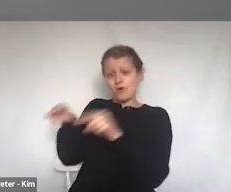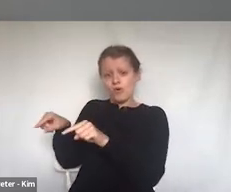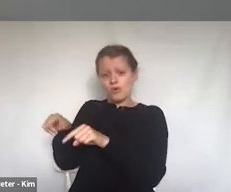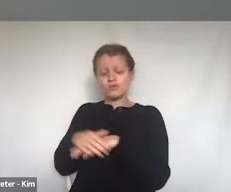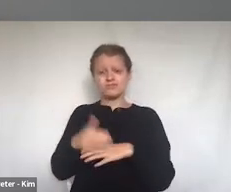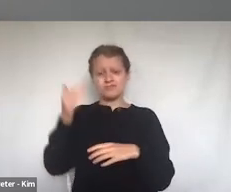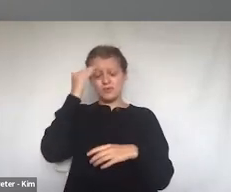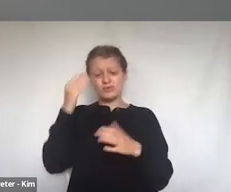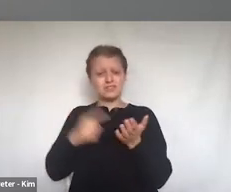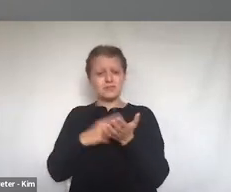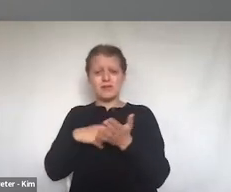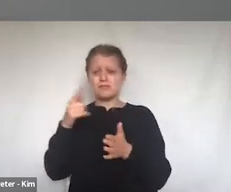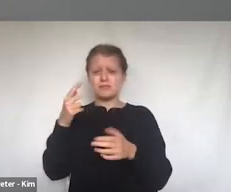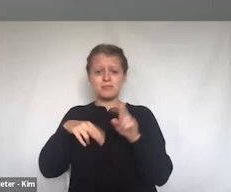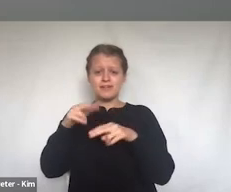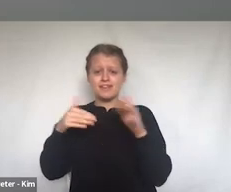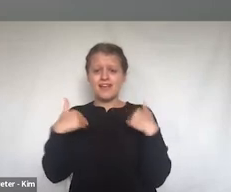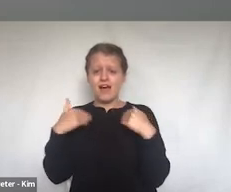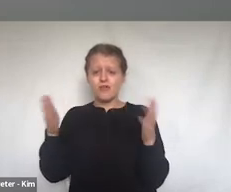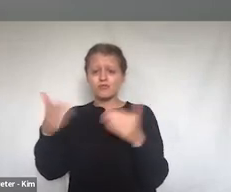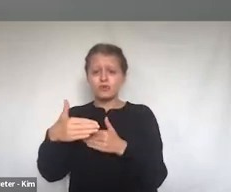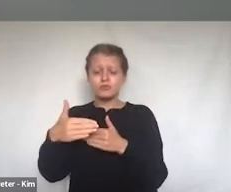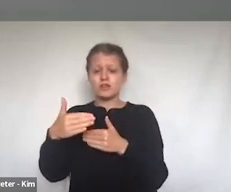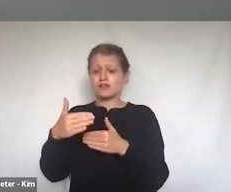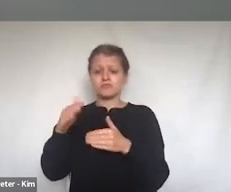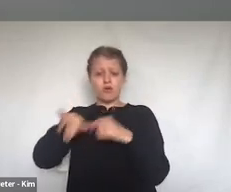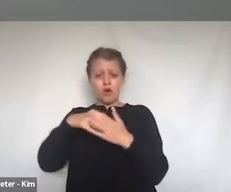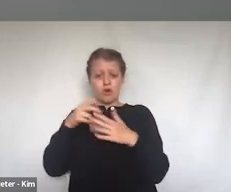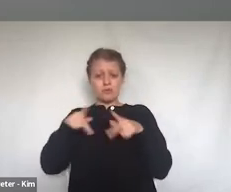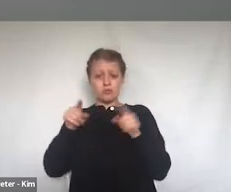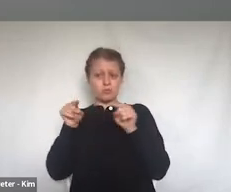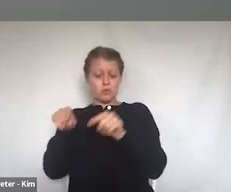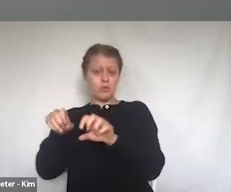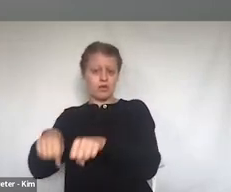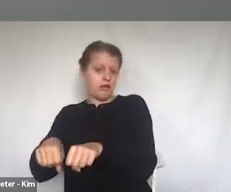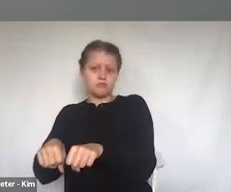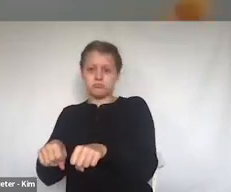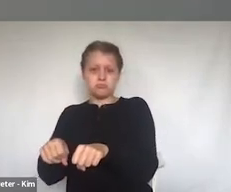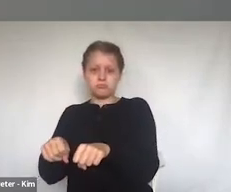is air-conditioned or things like that. So thinking about that, or if you have air